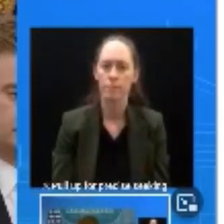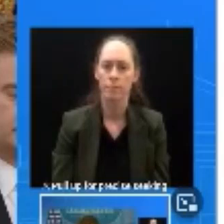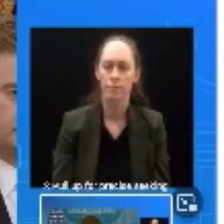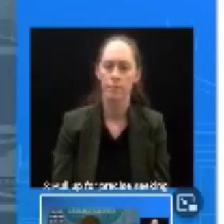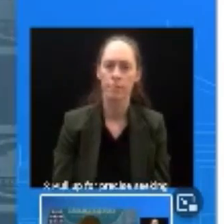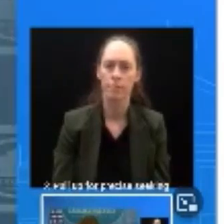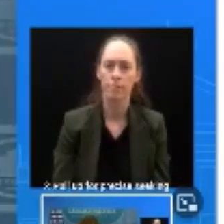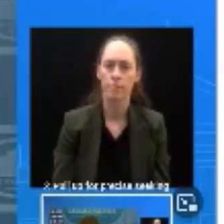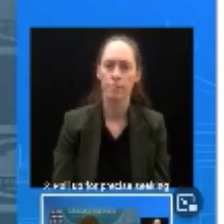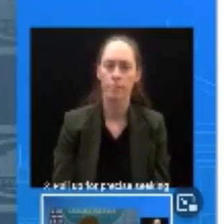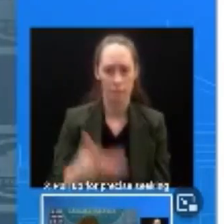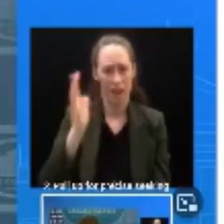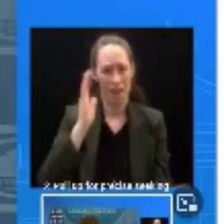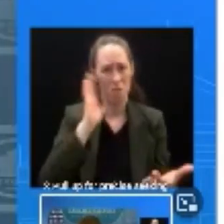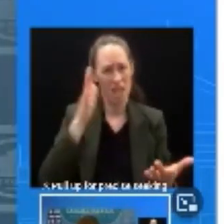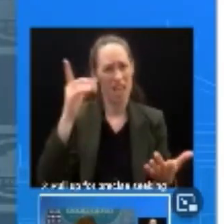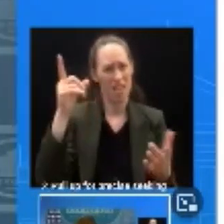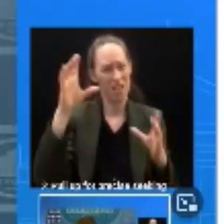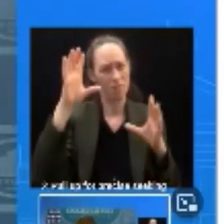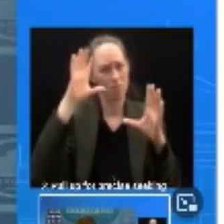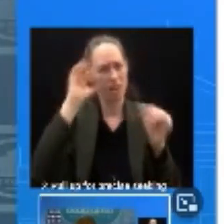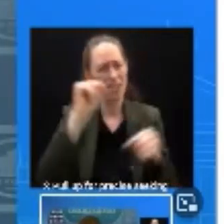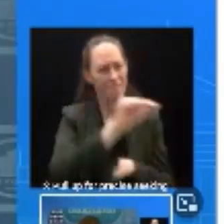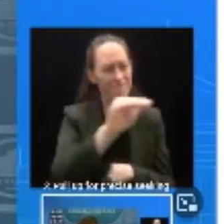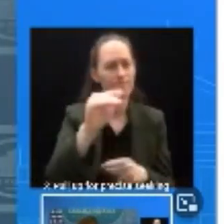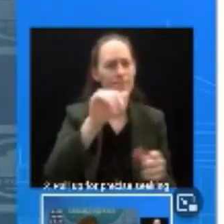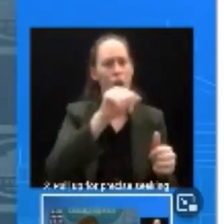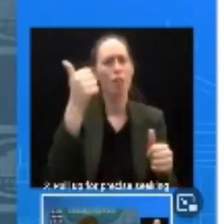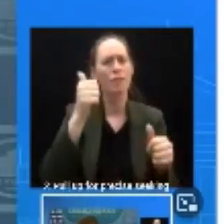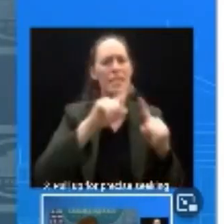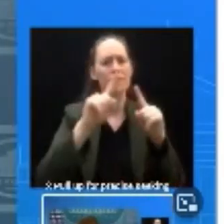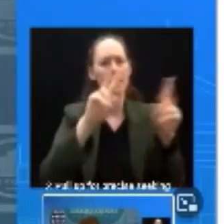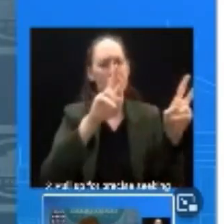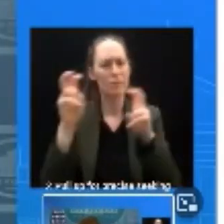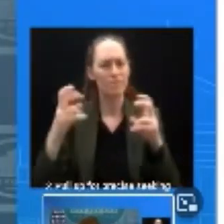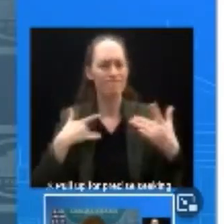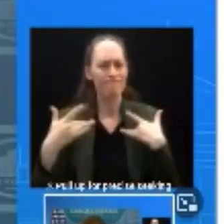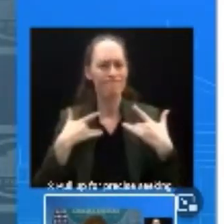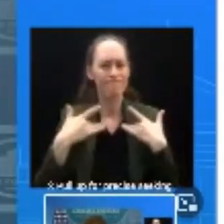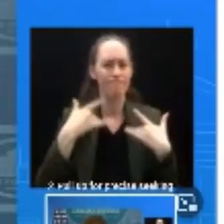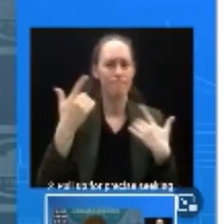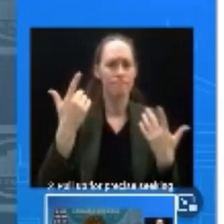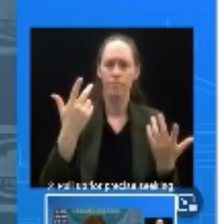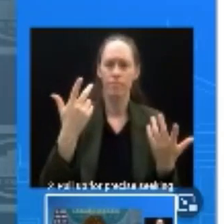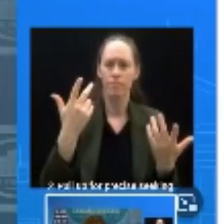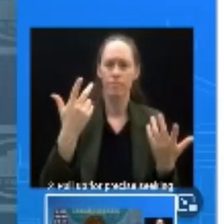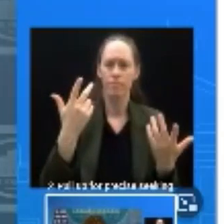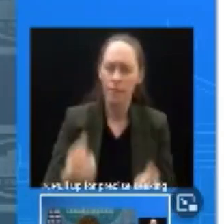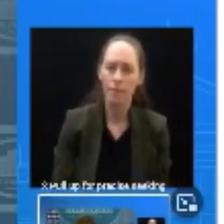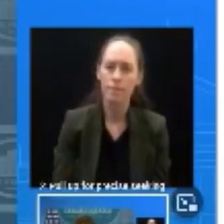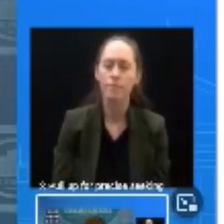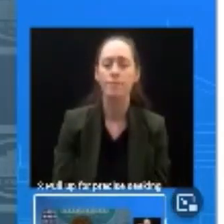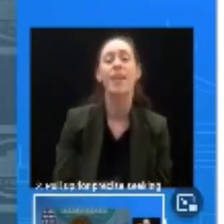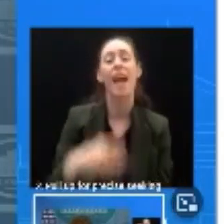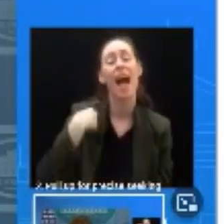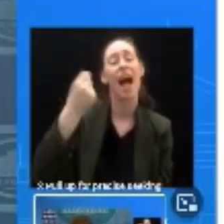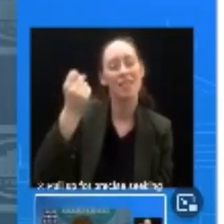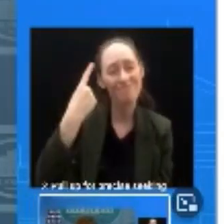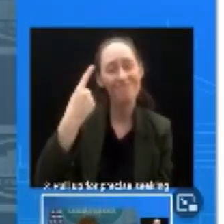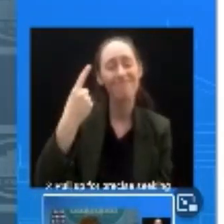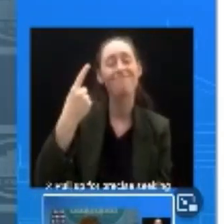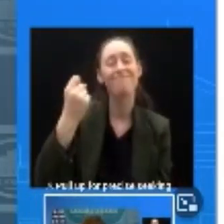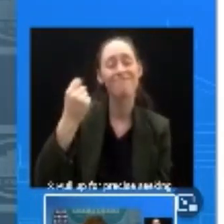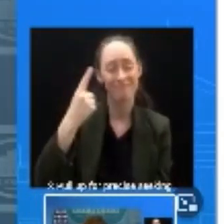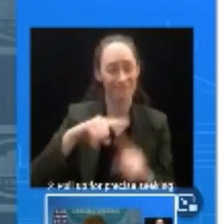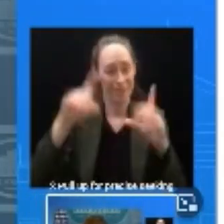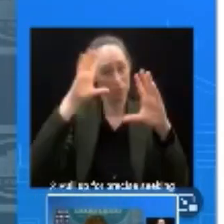I understand the question, Andrew, but I think the president has been very clear. He's been very clear on the importance of having true reform, of the importance of making sure